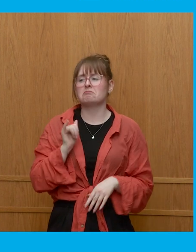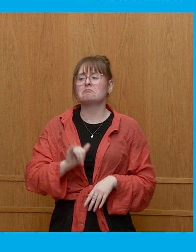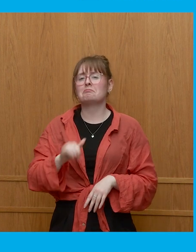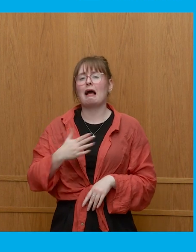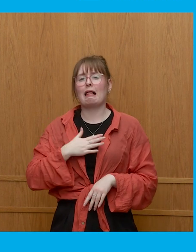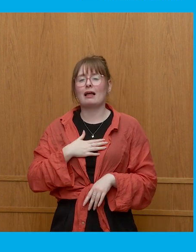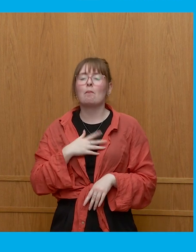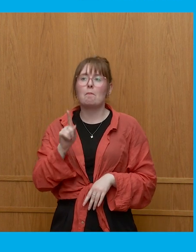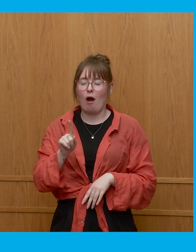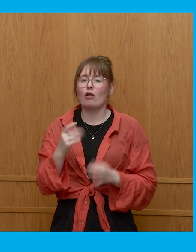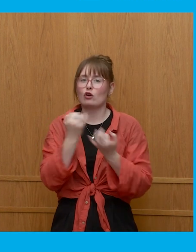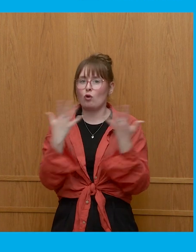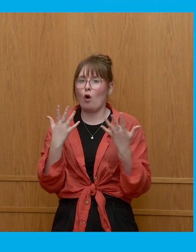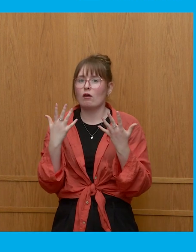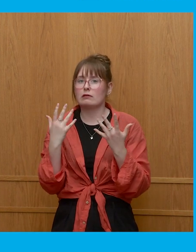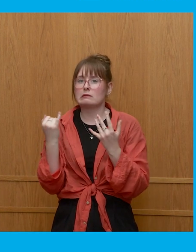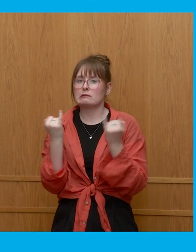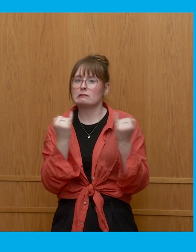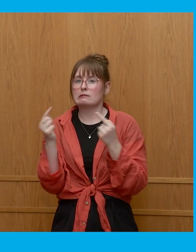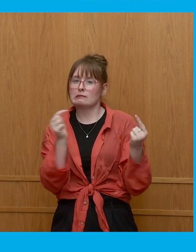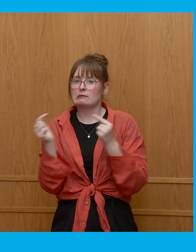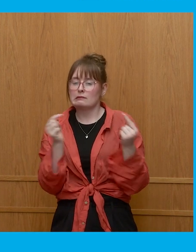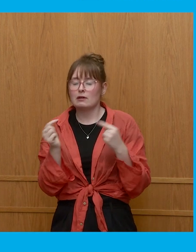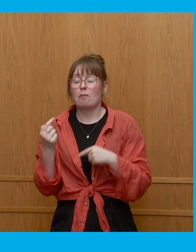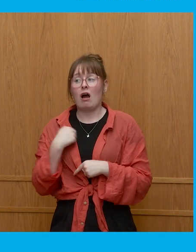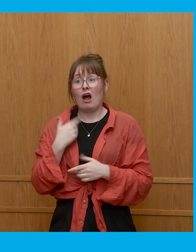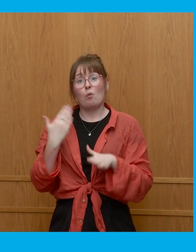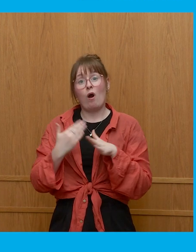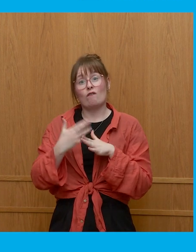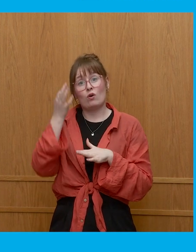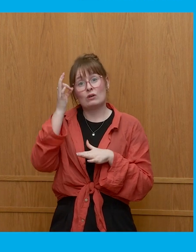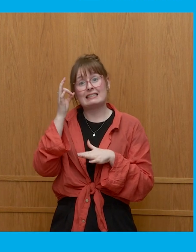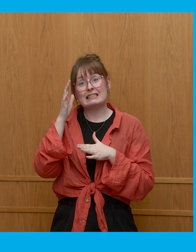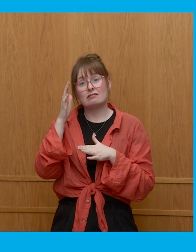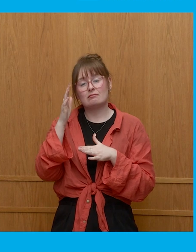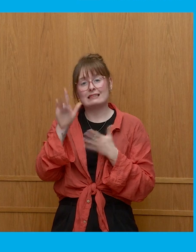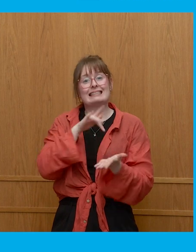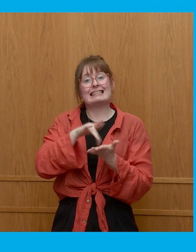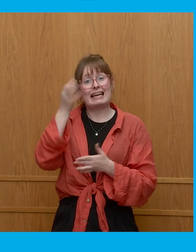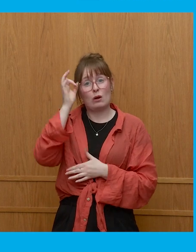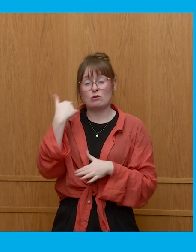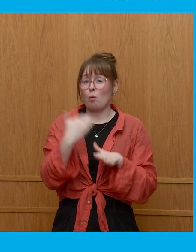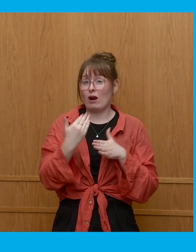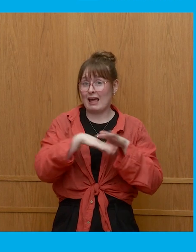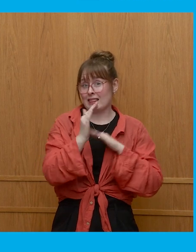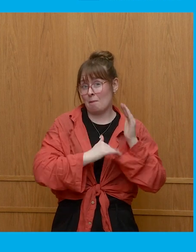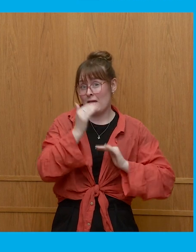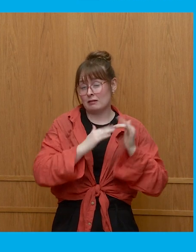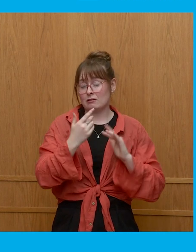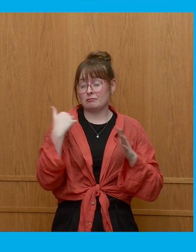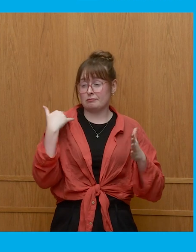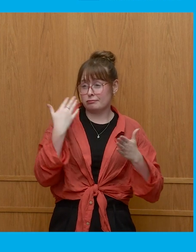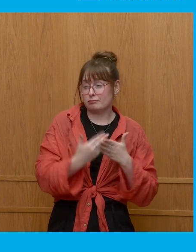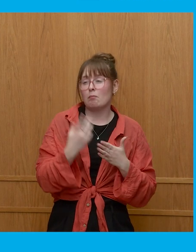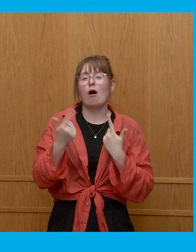very controversial. But for me, it was a privilege working for city council and working in that building. But for many people, it's...